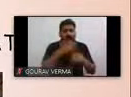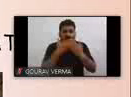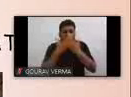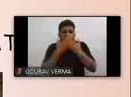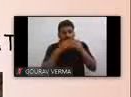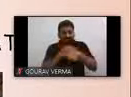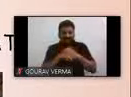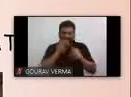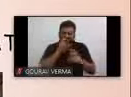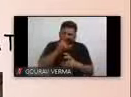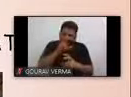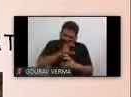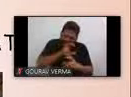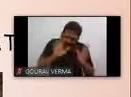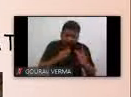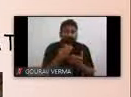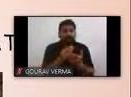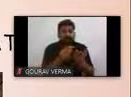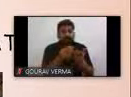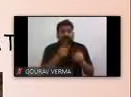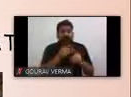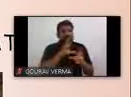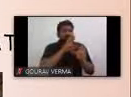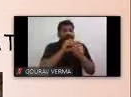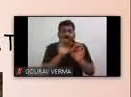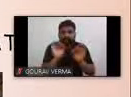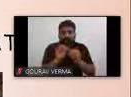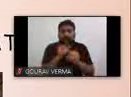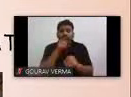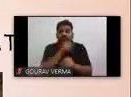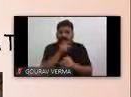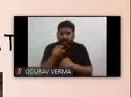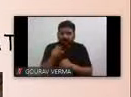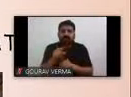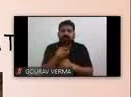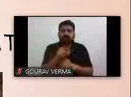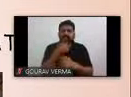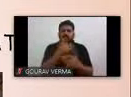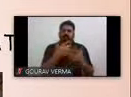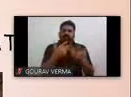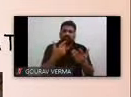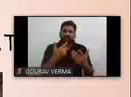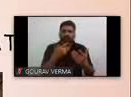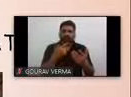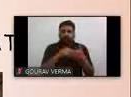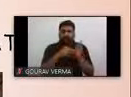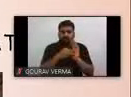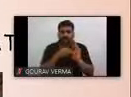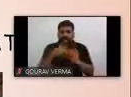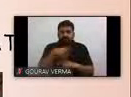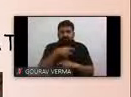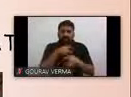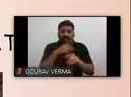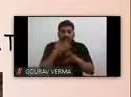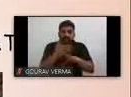loudly or not being a part of that. So this is also a part of early intervention, where we have